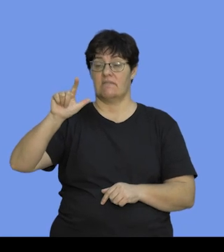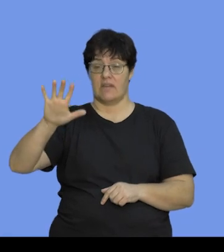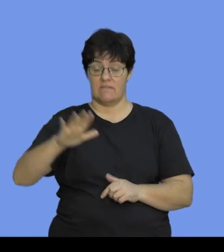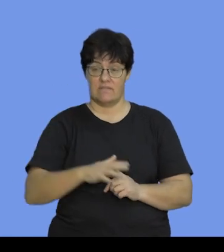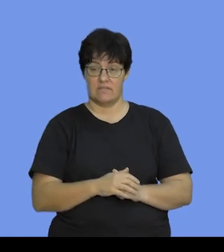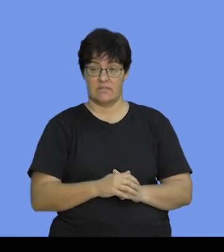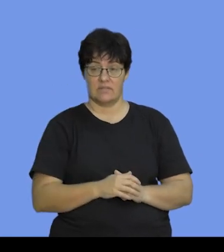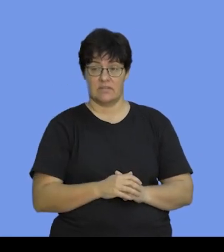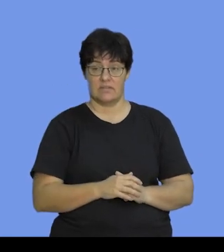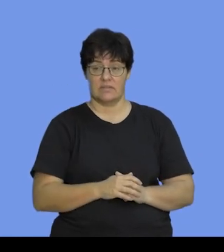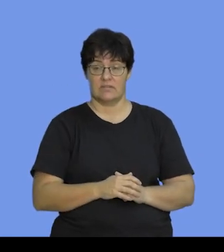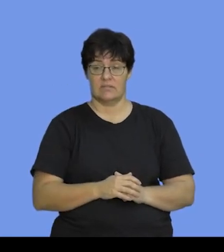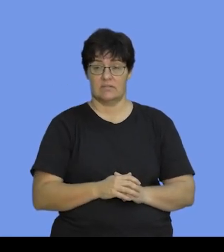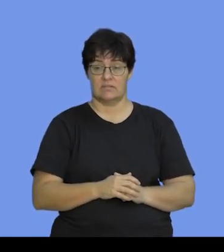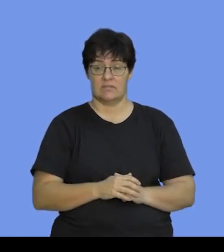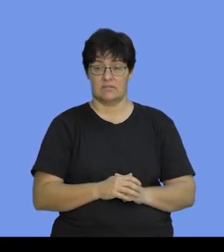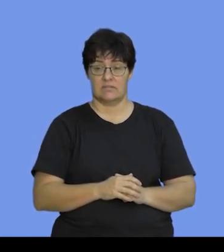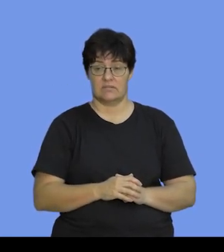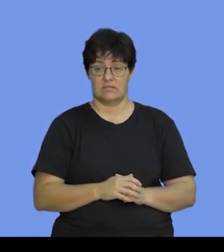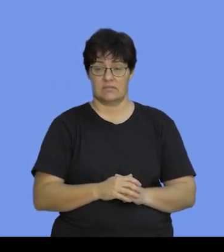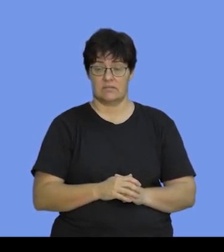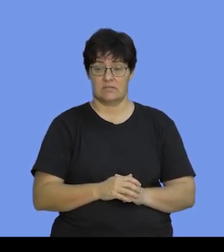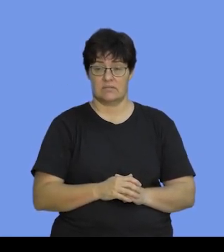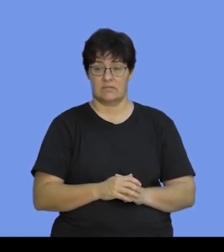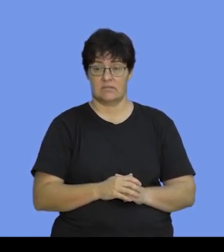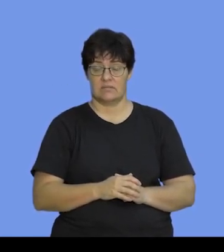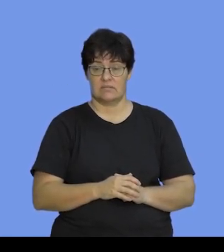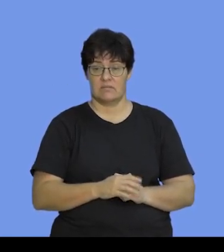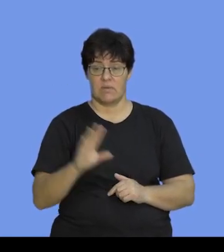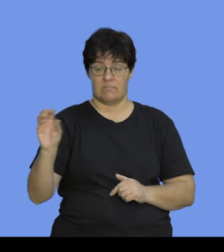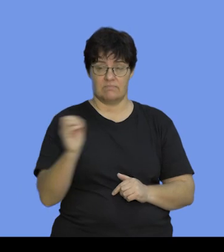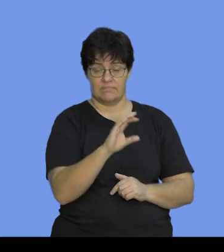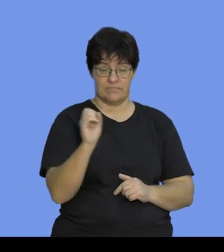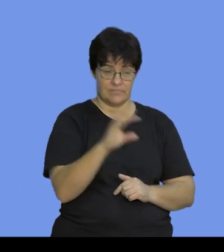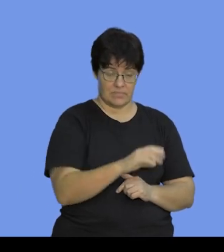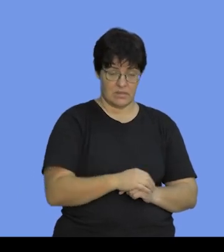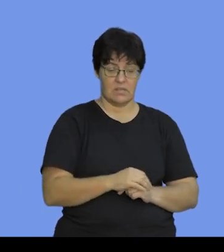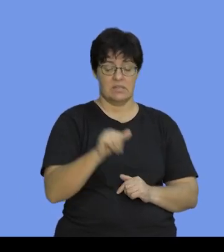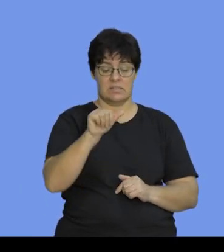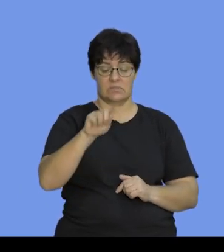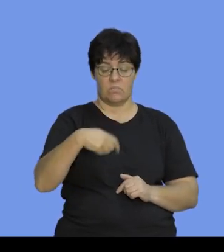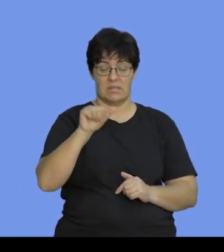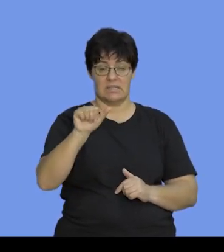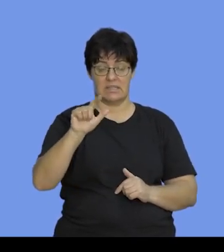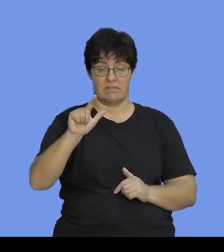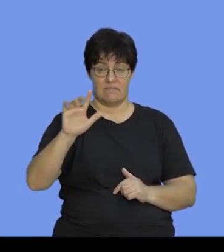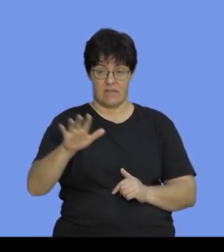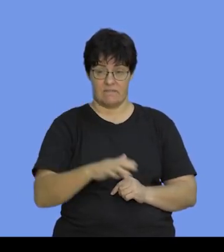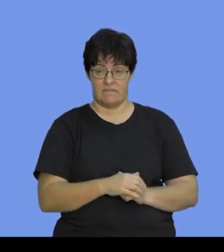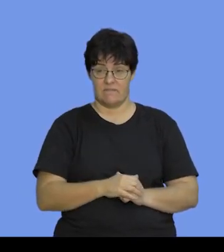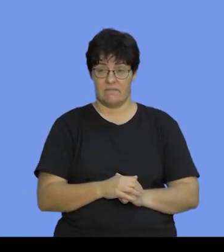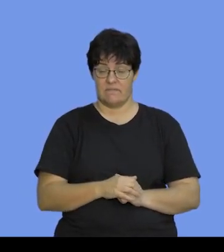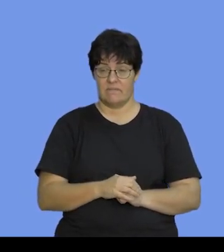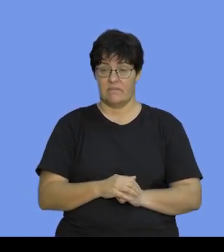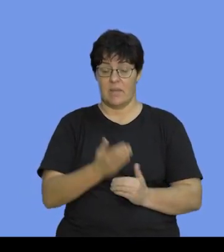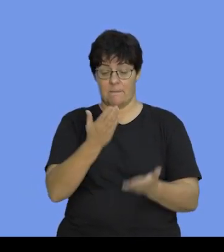by way of calculation. So this is, okay, if we can quickly punch that, 6,675, which